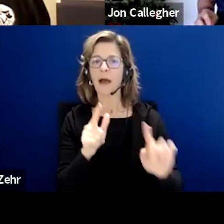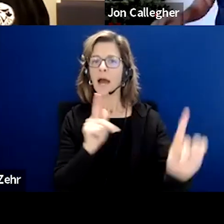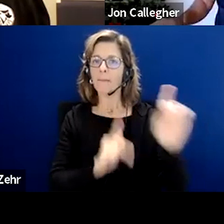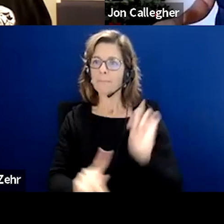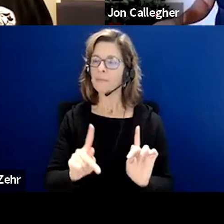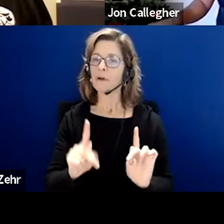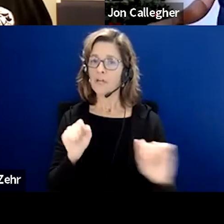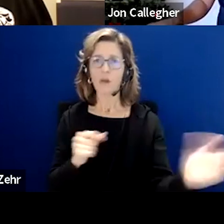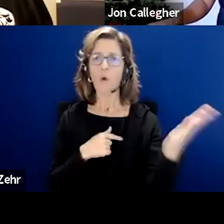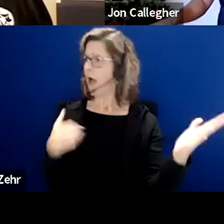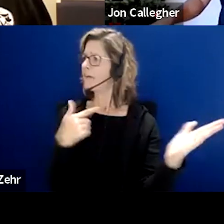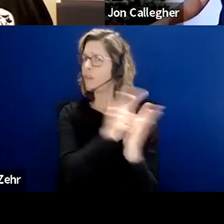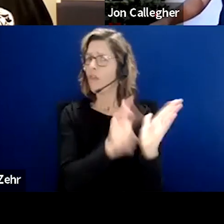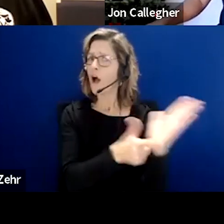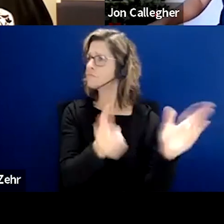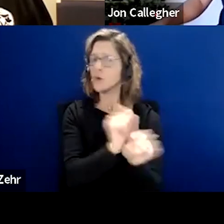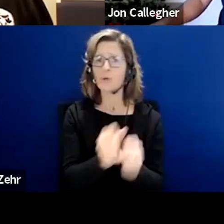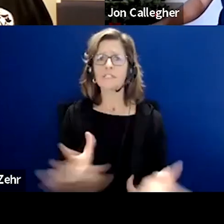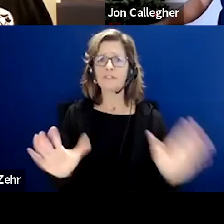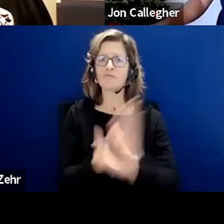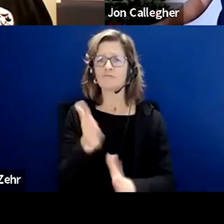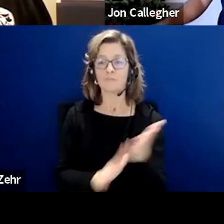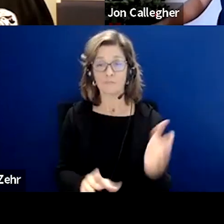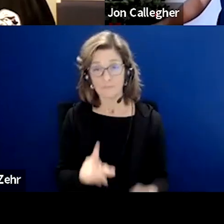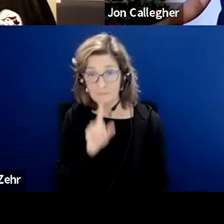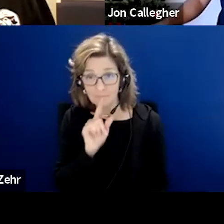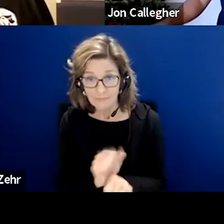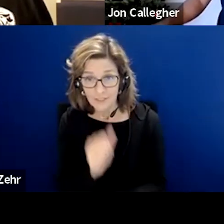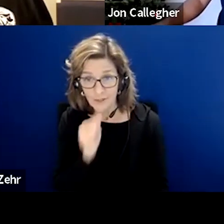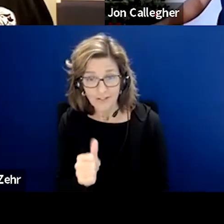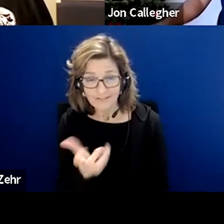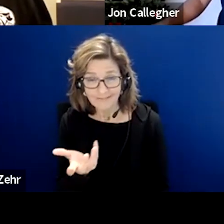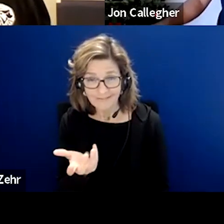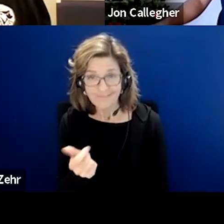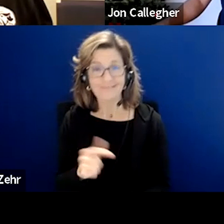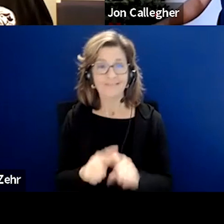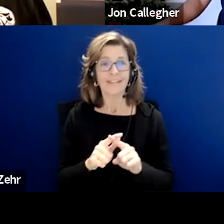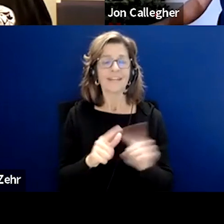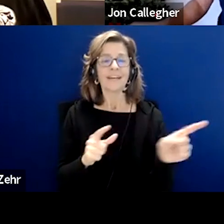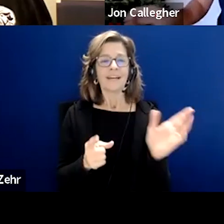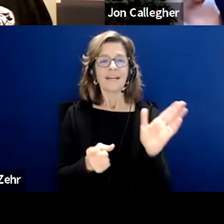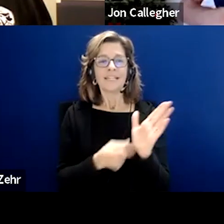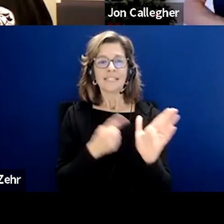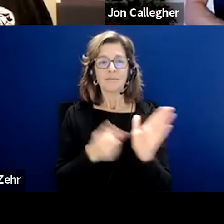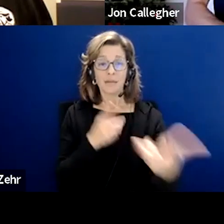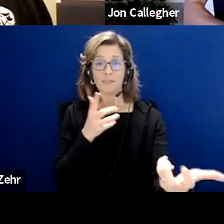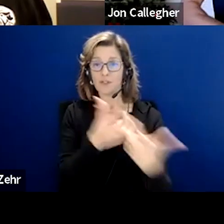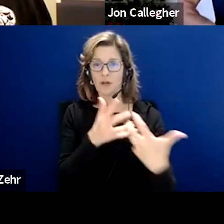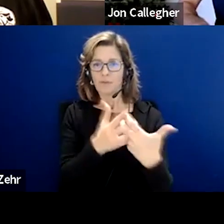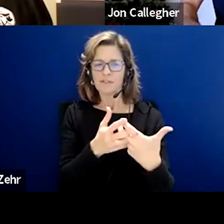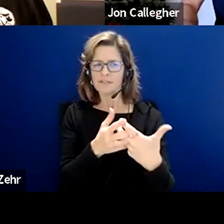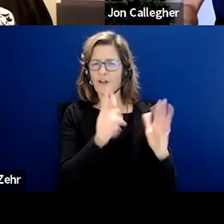work is done in some ways. When, to Mahadeo's point, sometimes it comes down to a more personal level of accommodation, and what